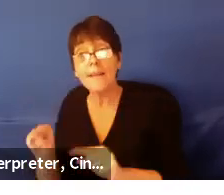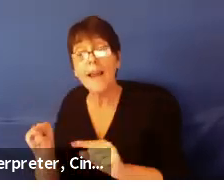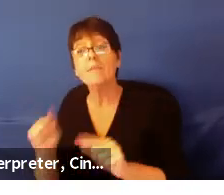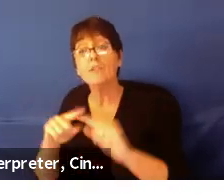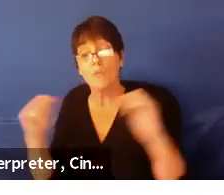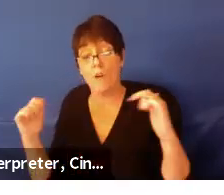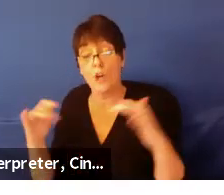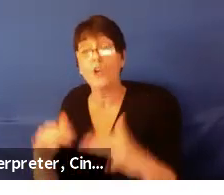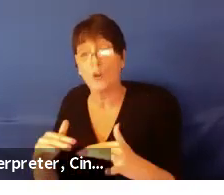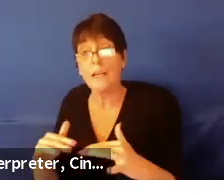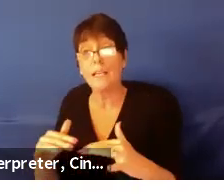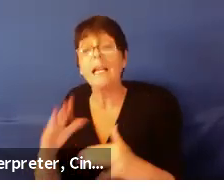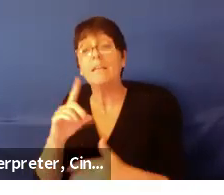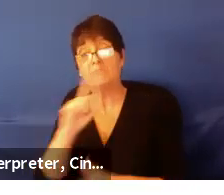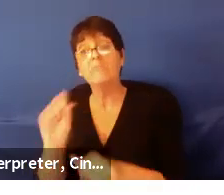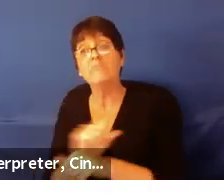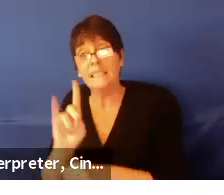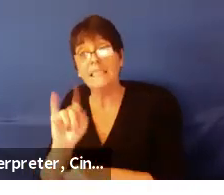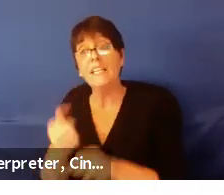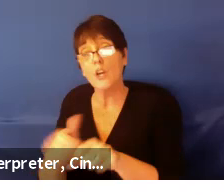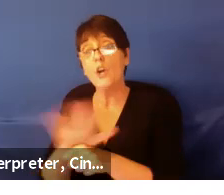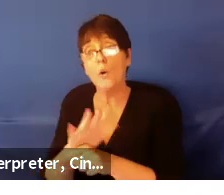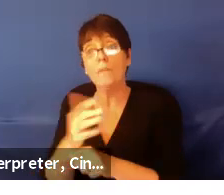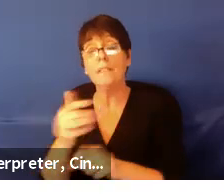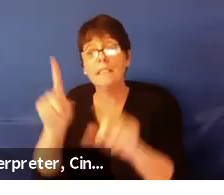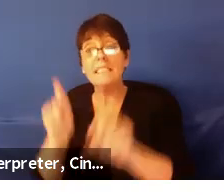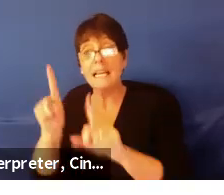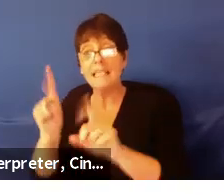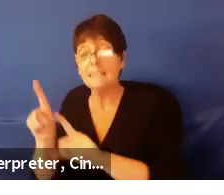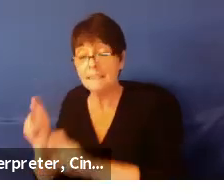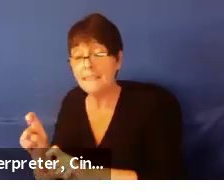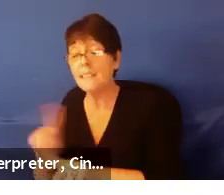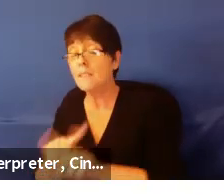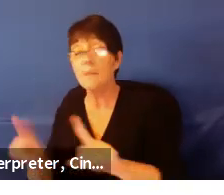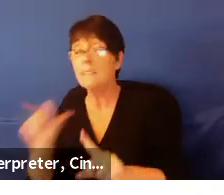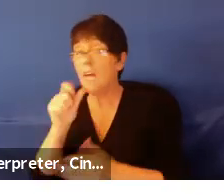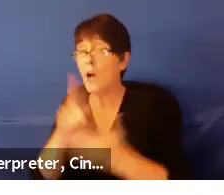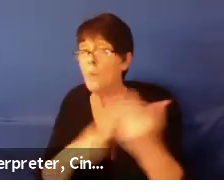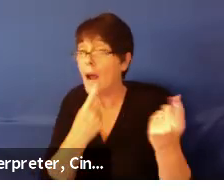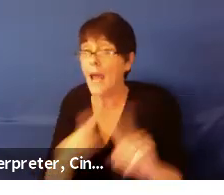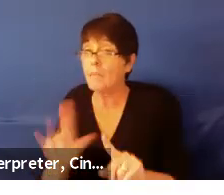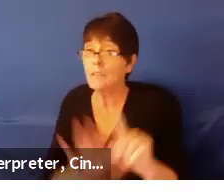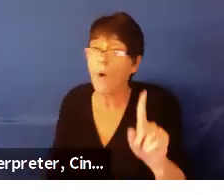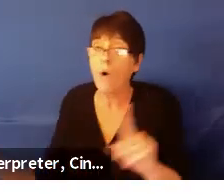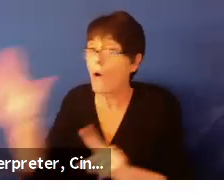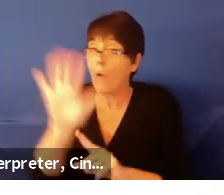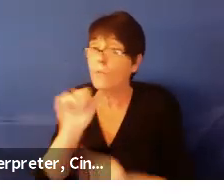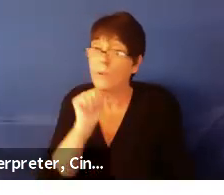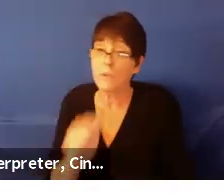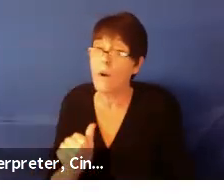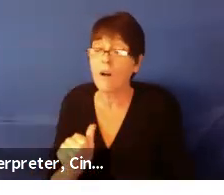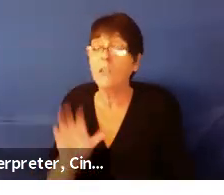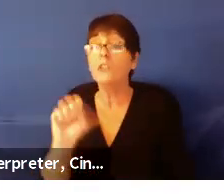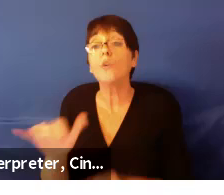setting and did do COVID-19 testing, but that is not what happens all over the country. So